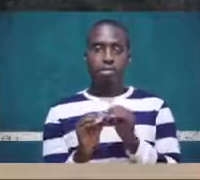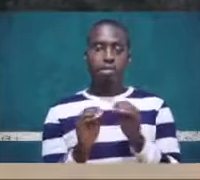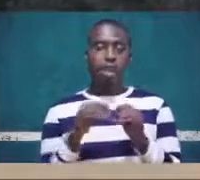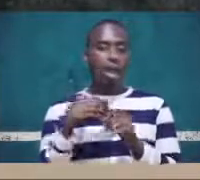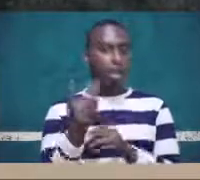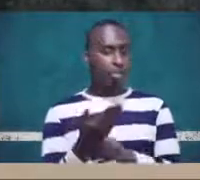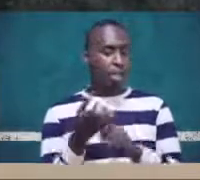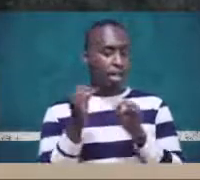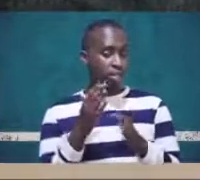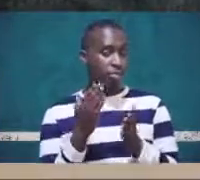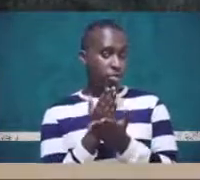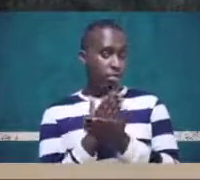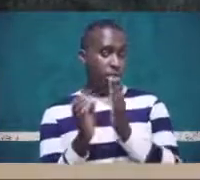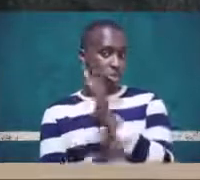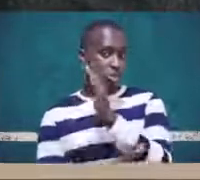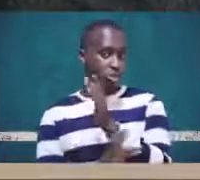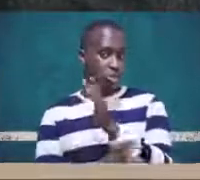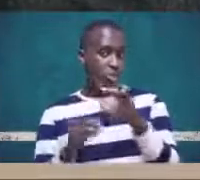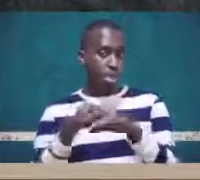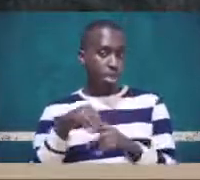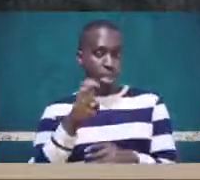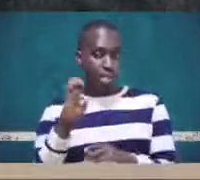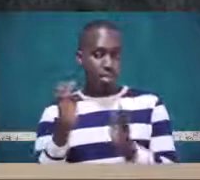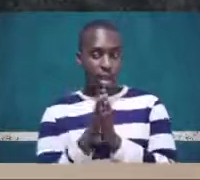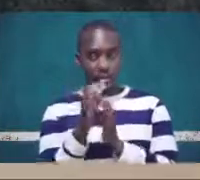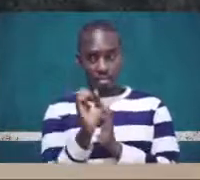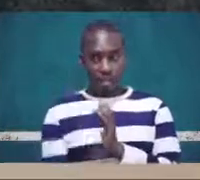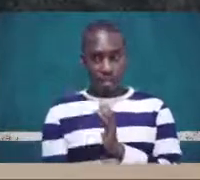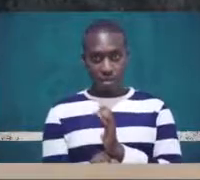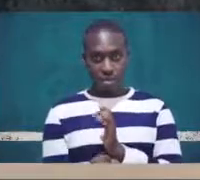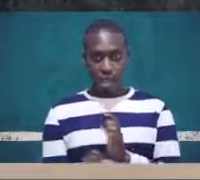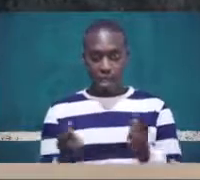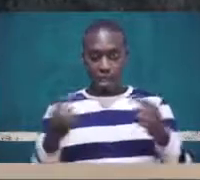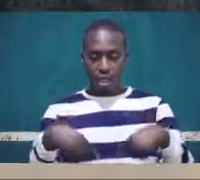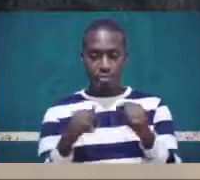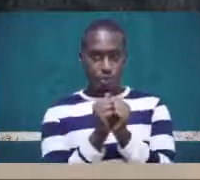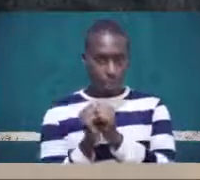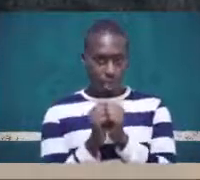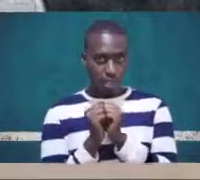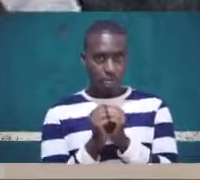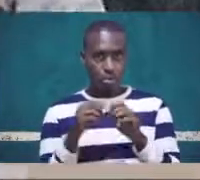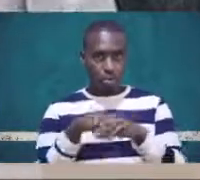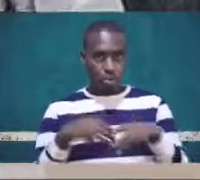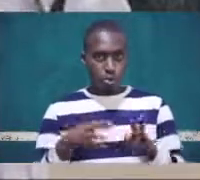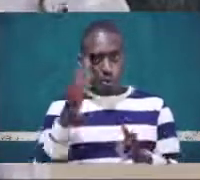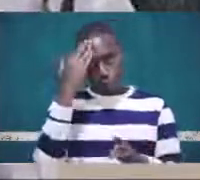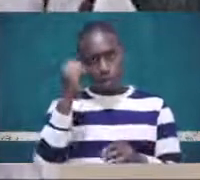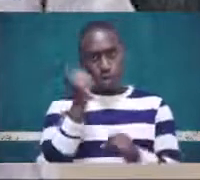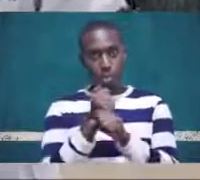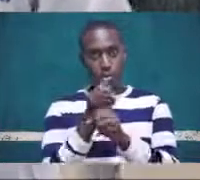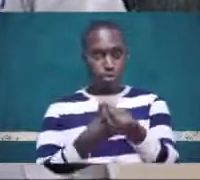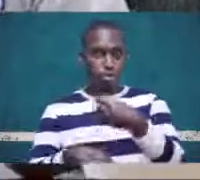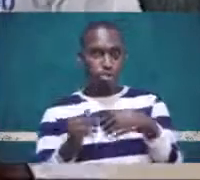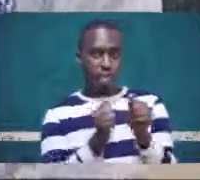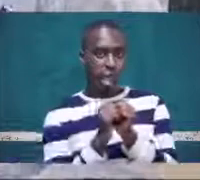Now, when countries of the East and South come together in order to trade together in a